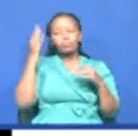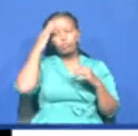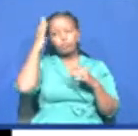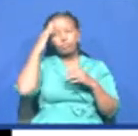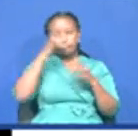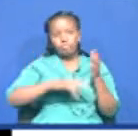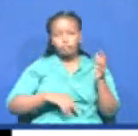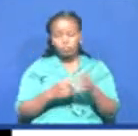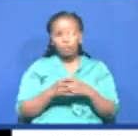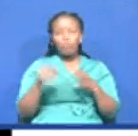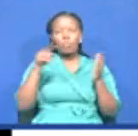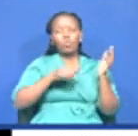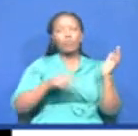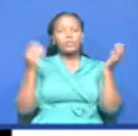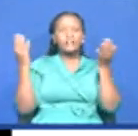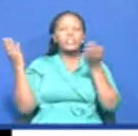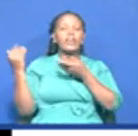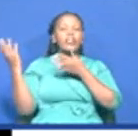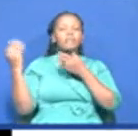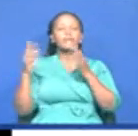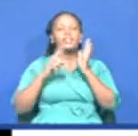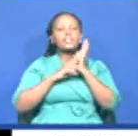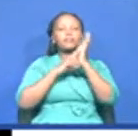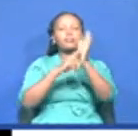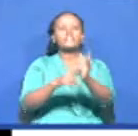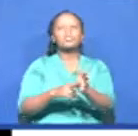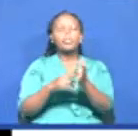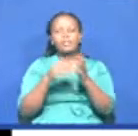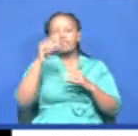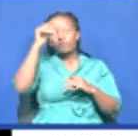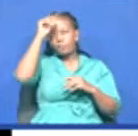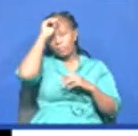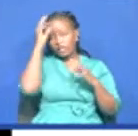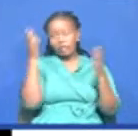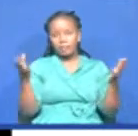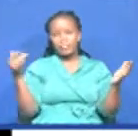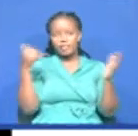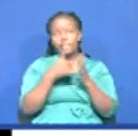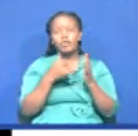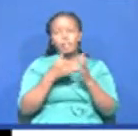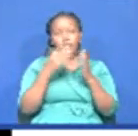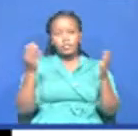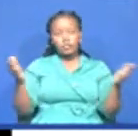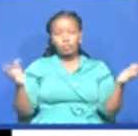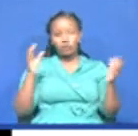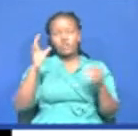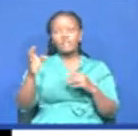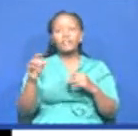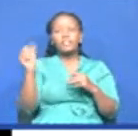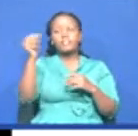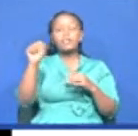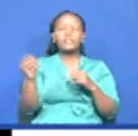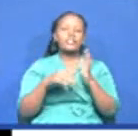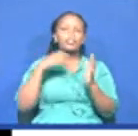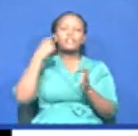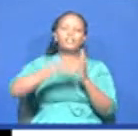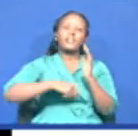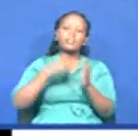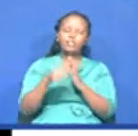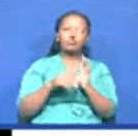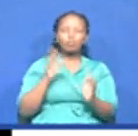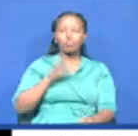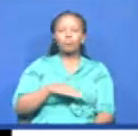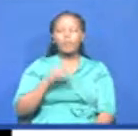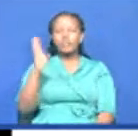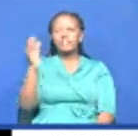we are expecting representatives from government, including the Cabinet Secretary Industrialization, Betty Miner,